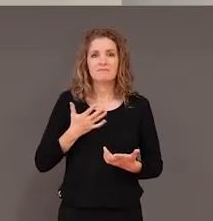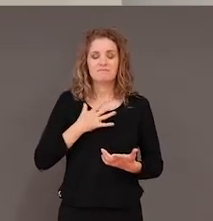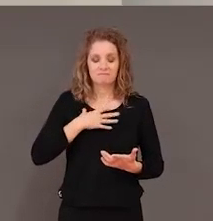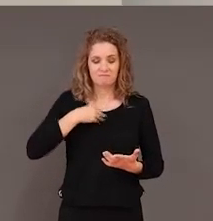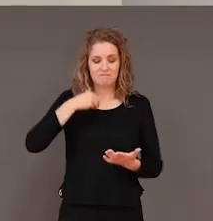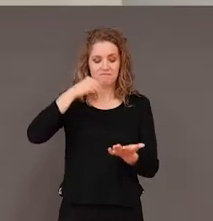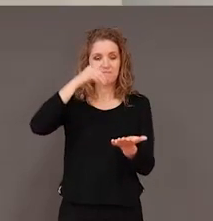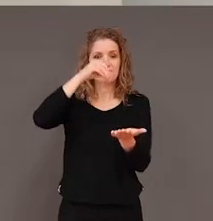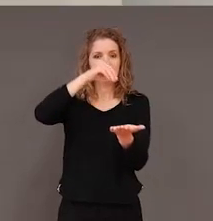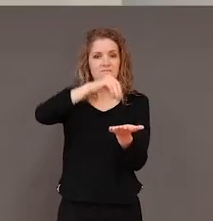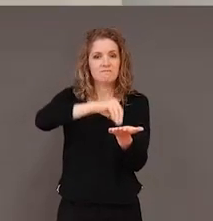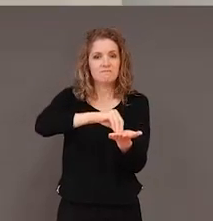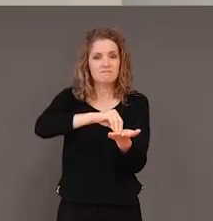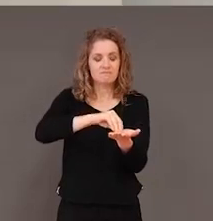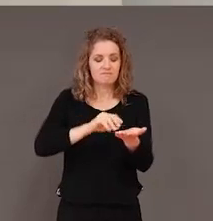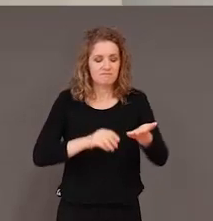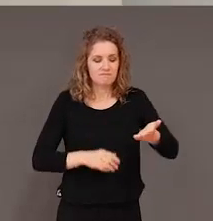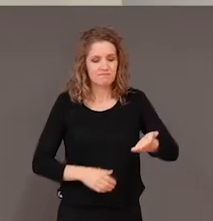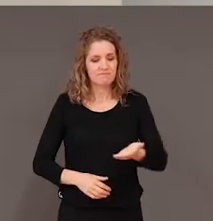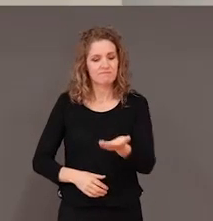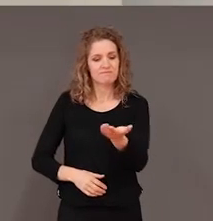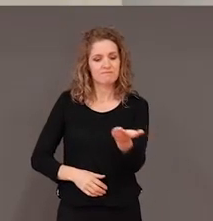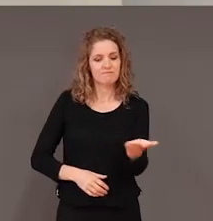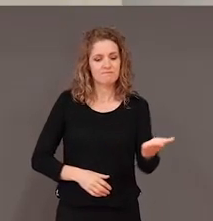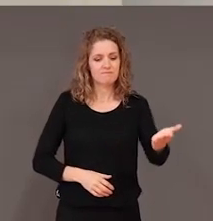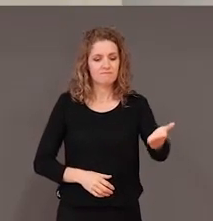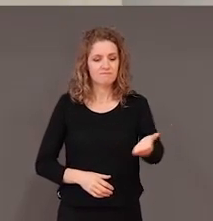So place these thoughts on leaves and let them float along.